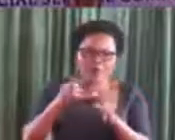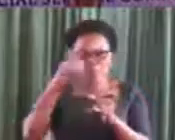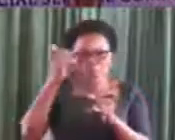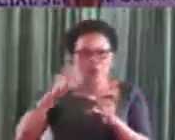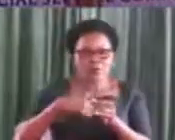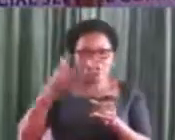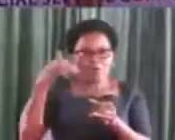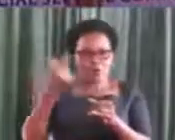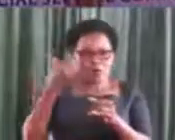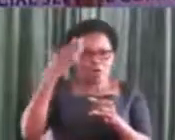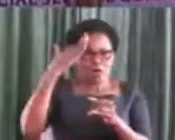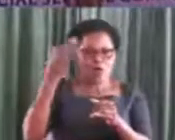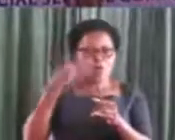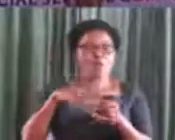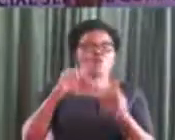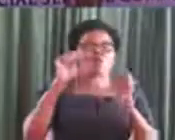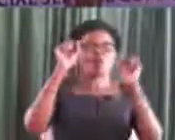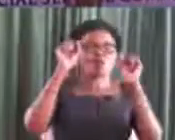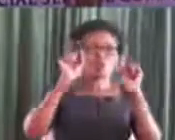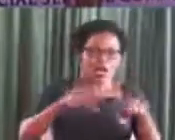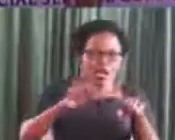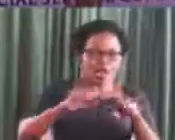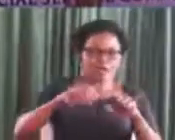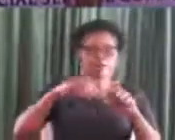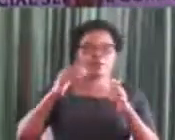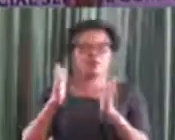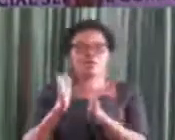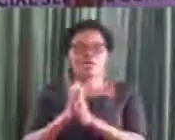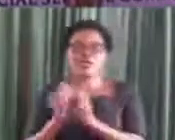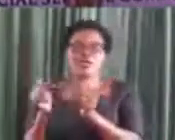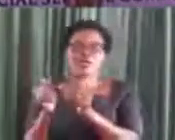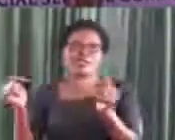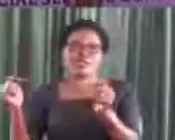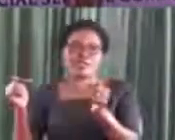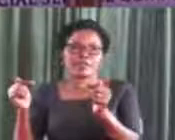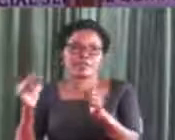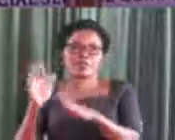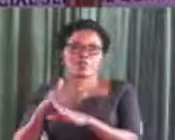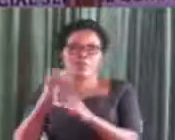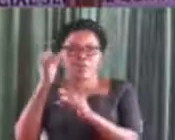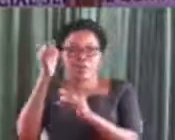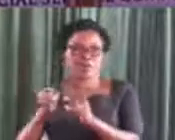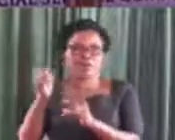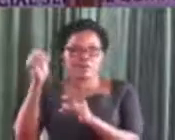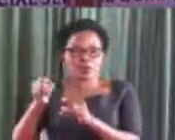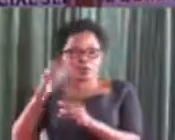and the dissent by an individual judge within